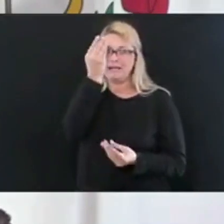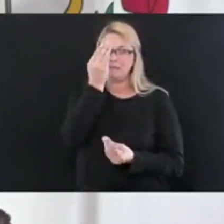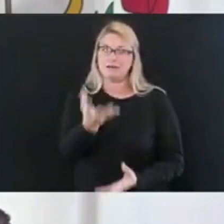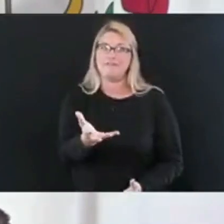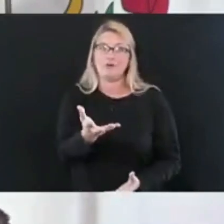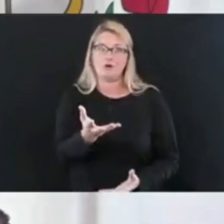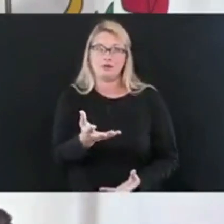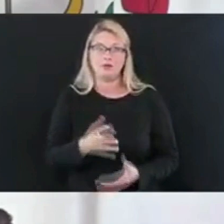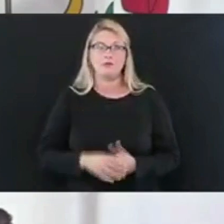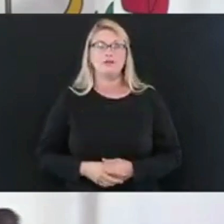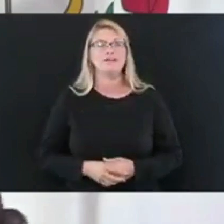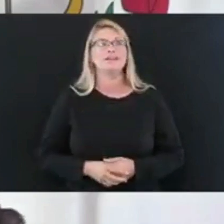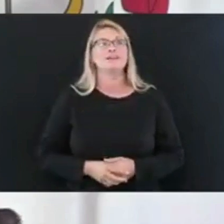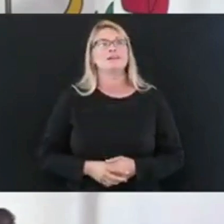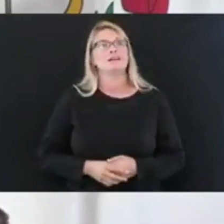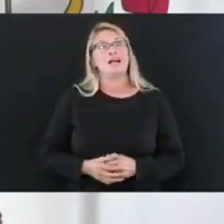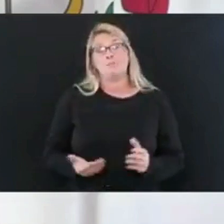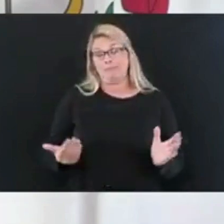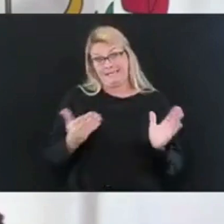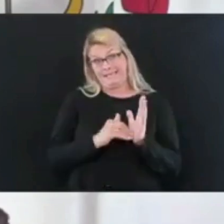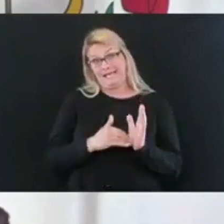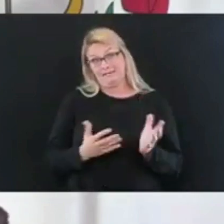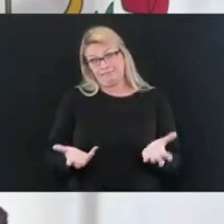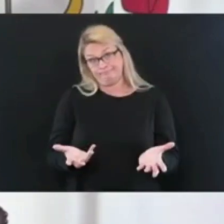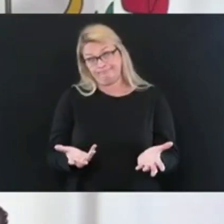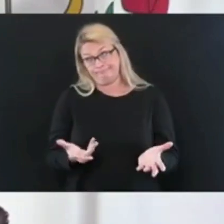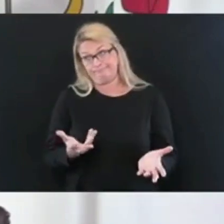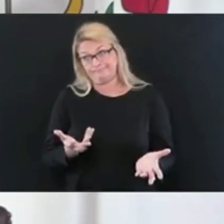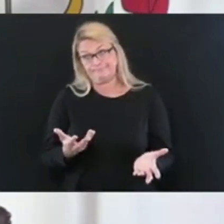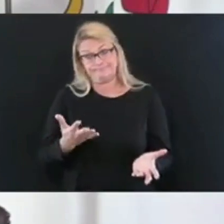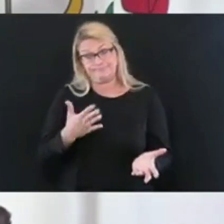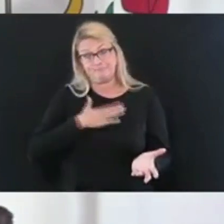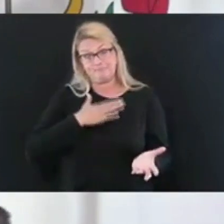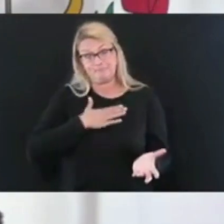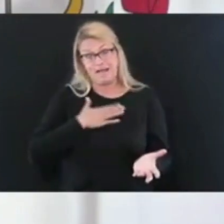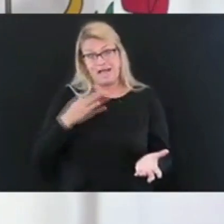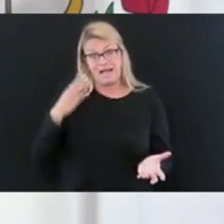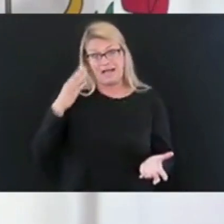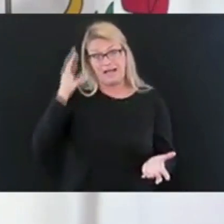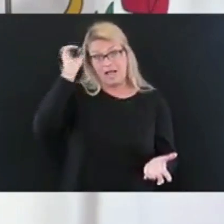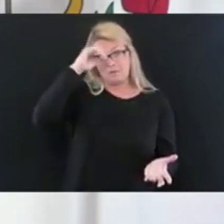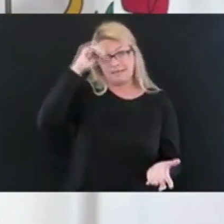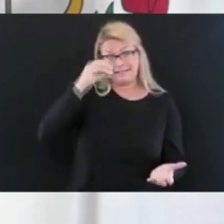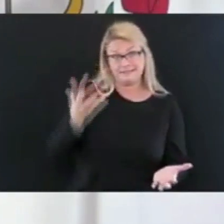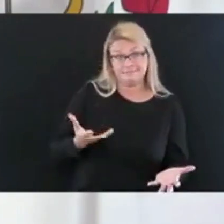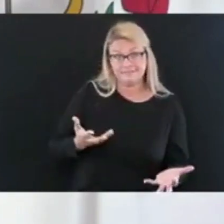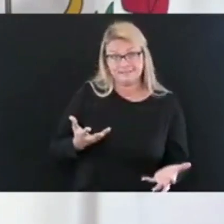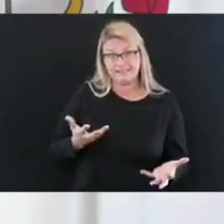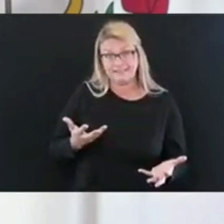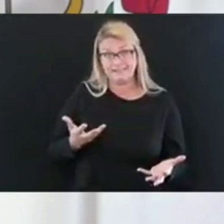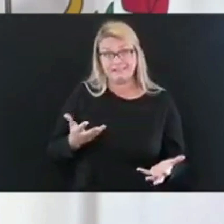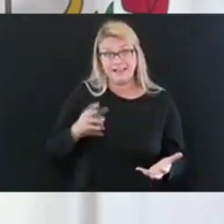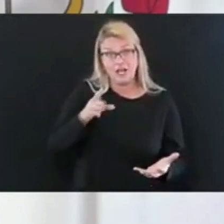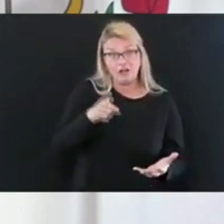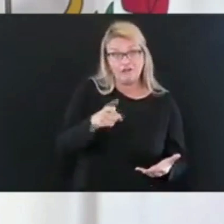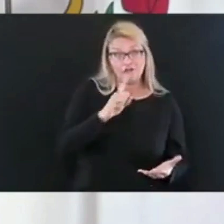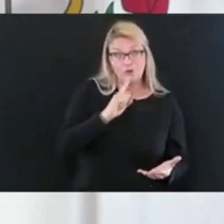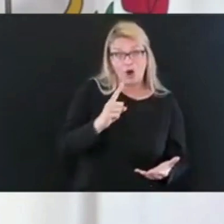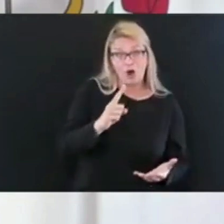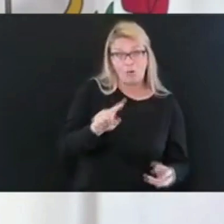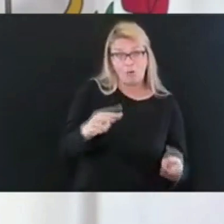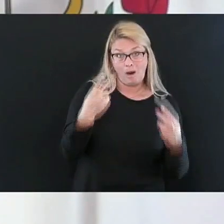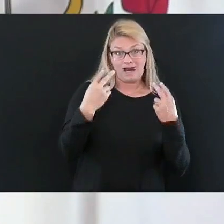But again, here's what I would say. I would say, especially if you're